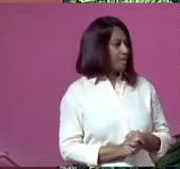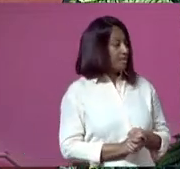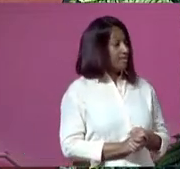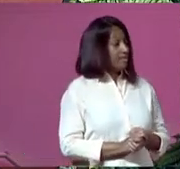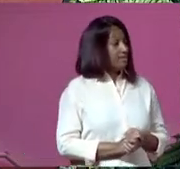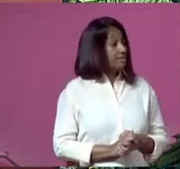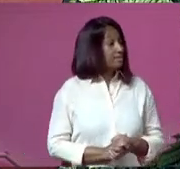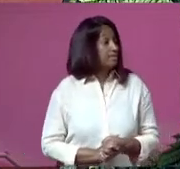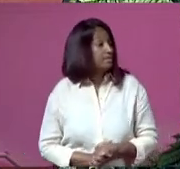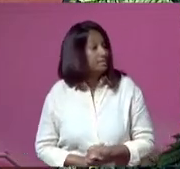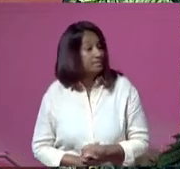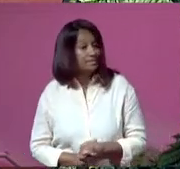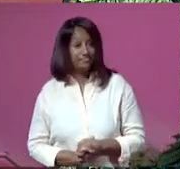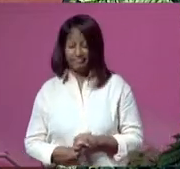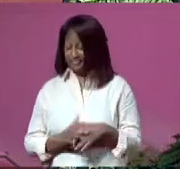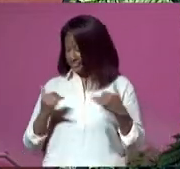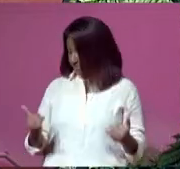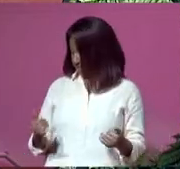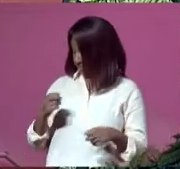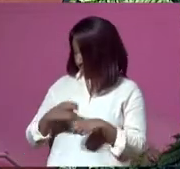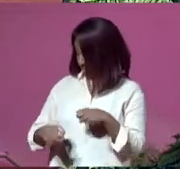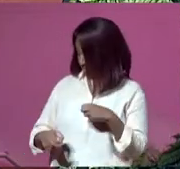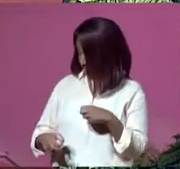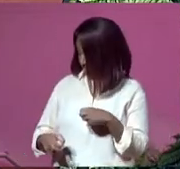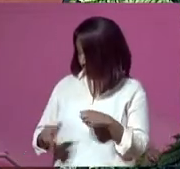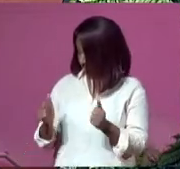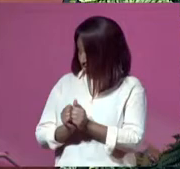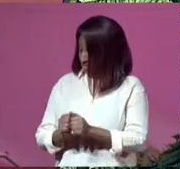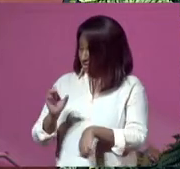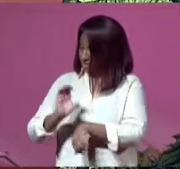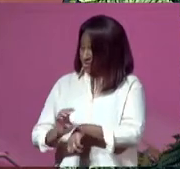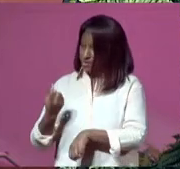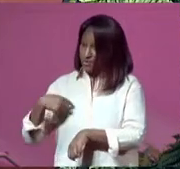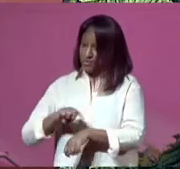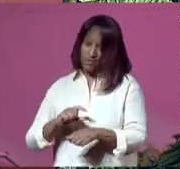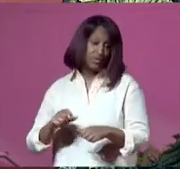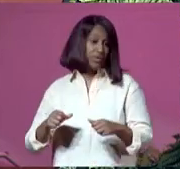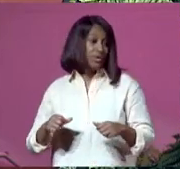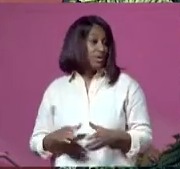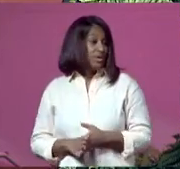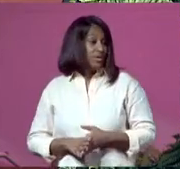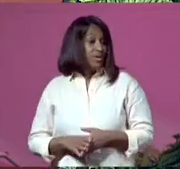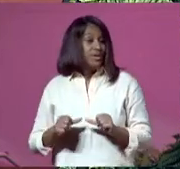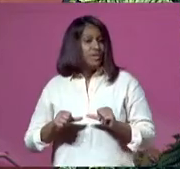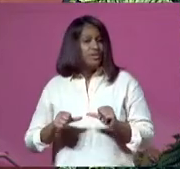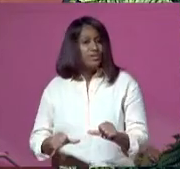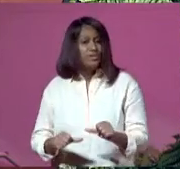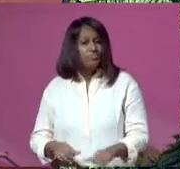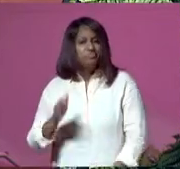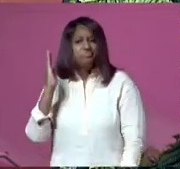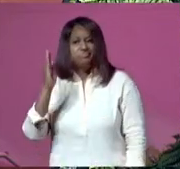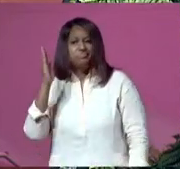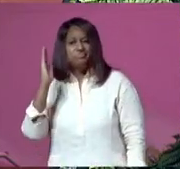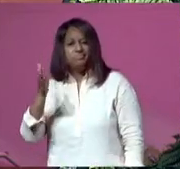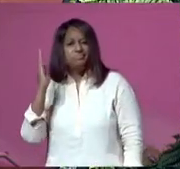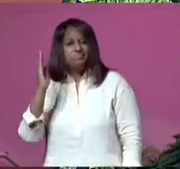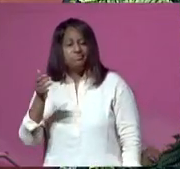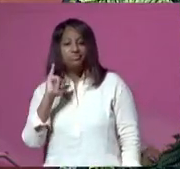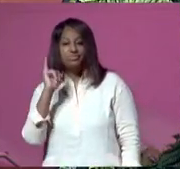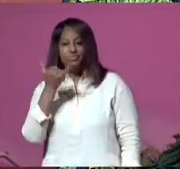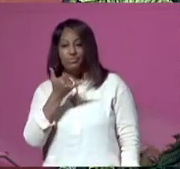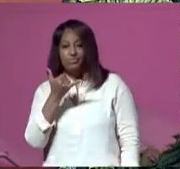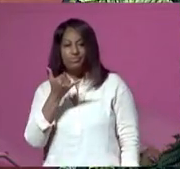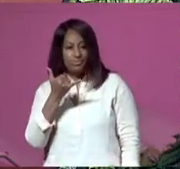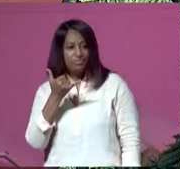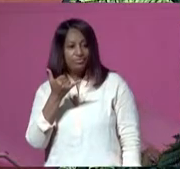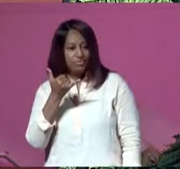See, one of the problems with the church is we try to preach the badness out of people without addressing the brokenness that